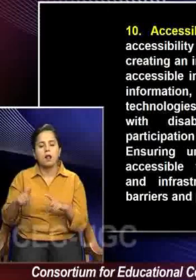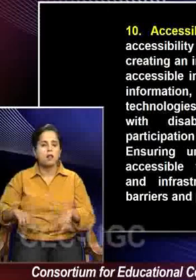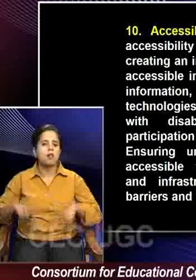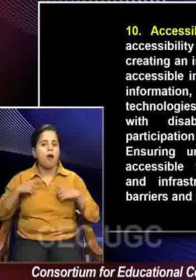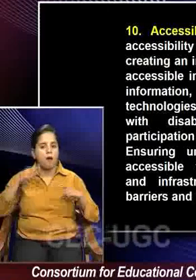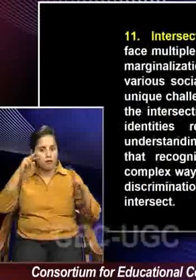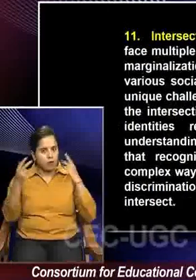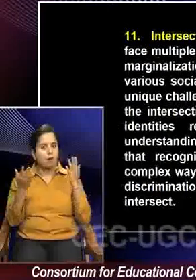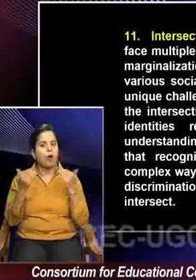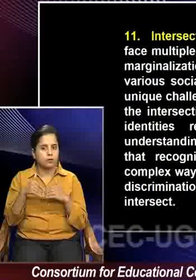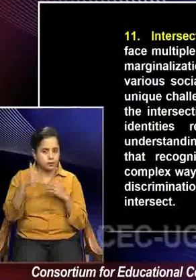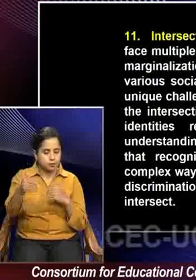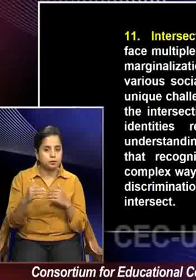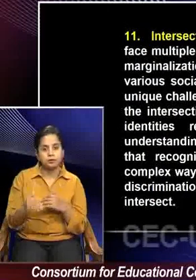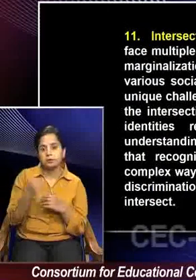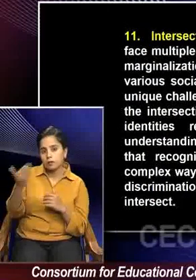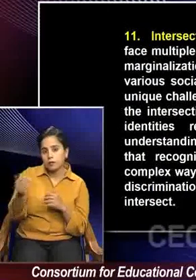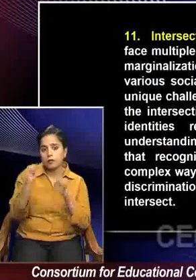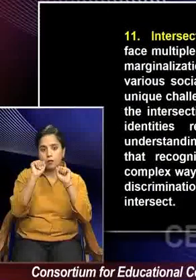life. Next is your